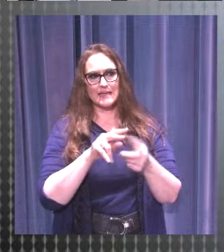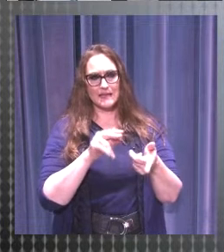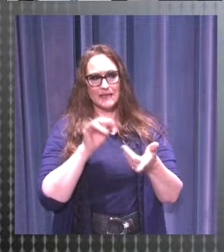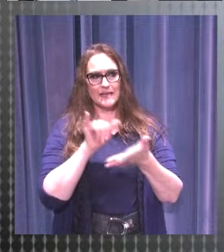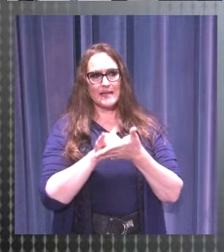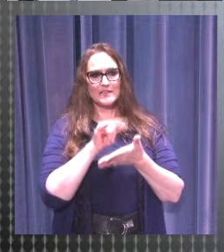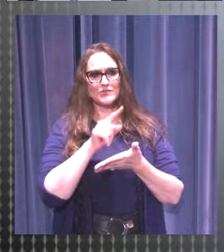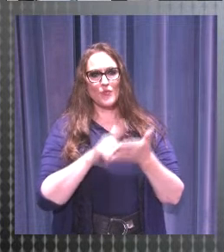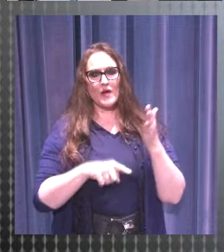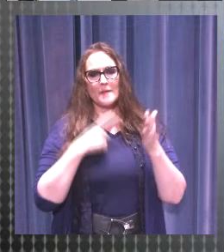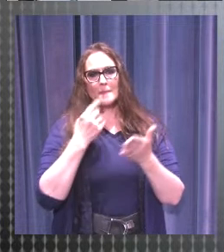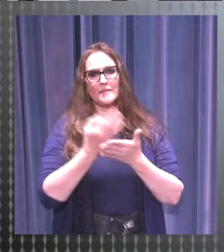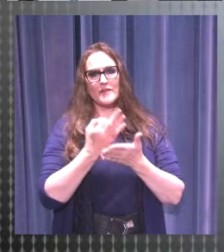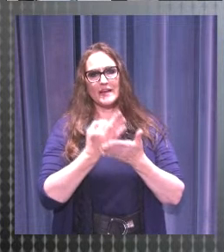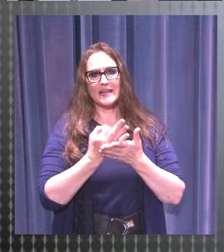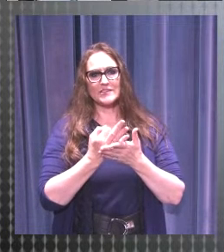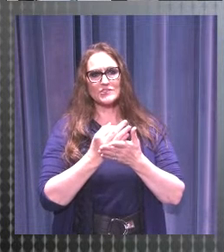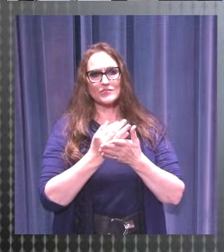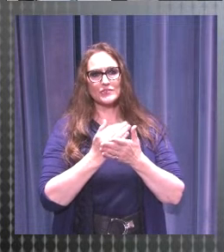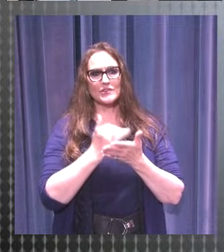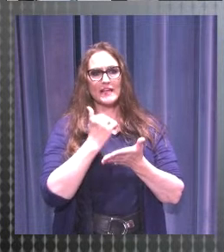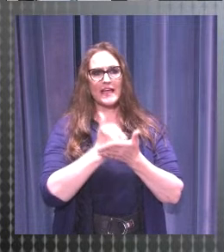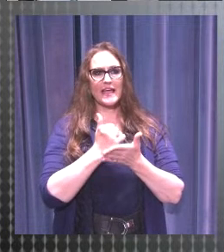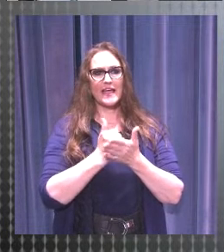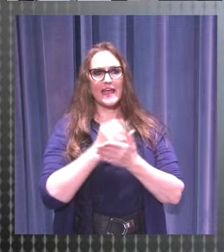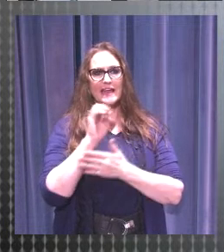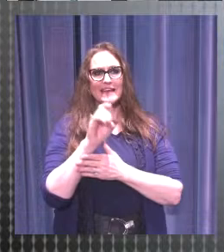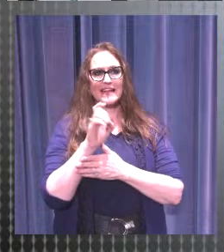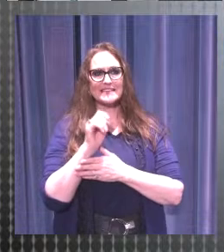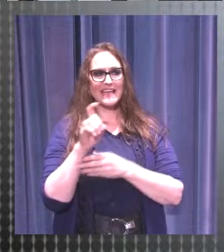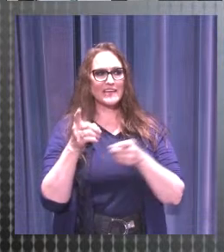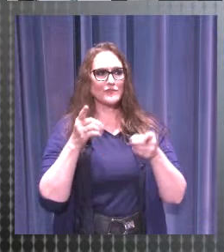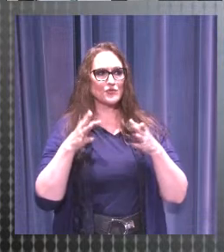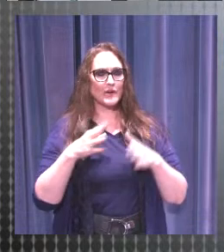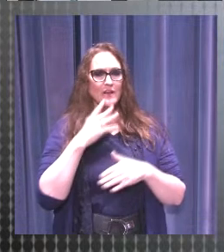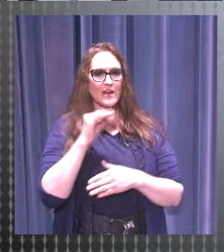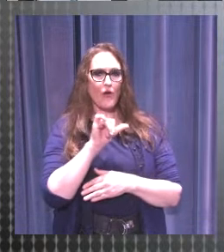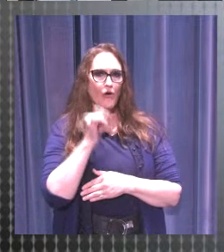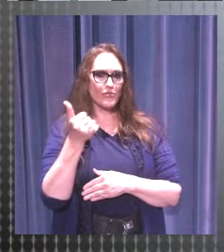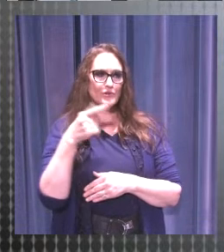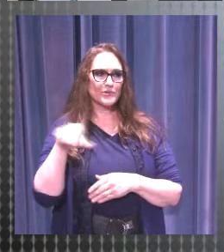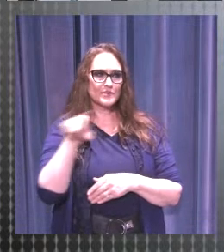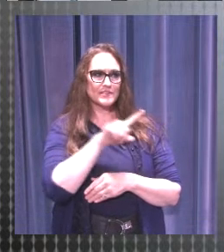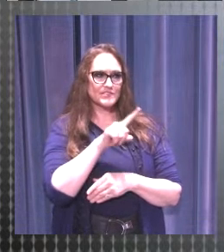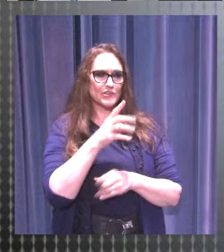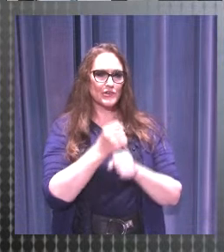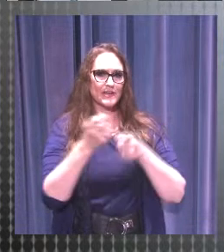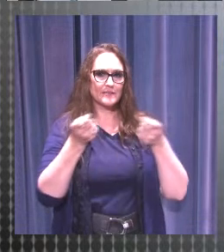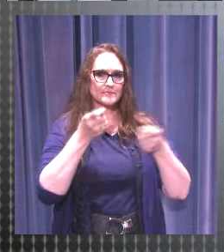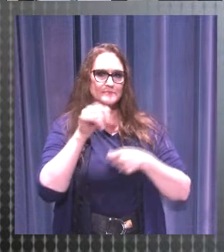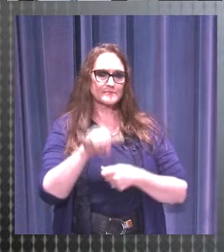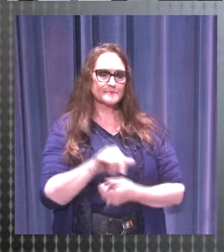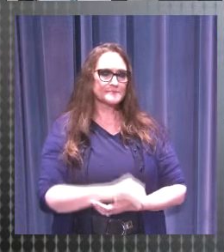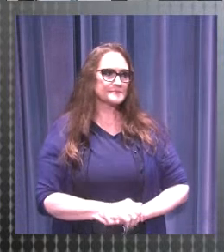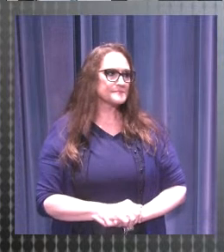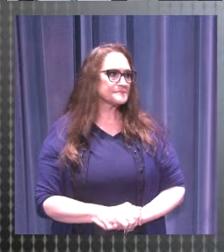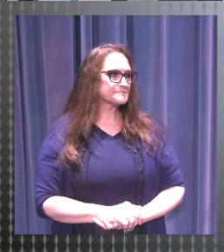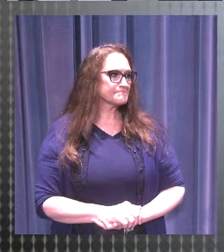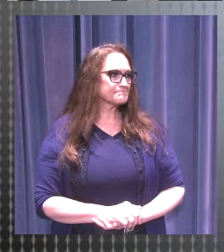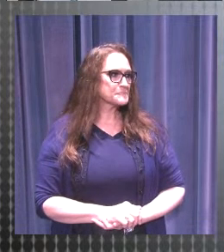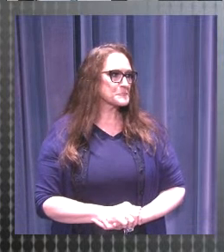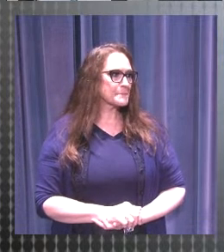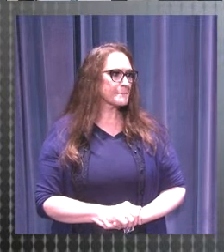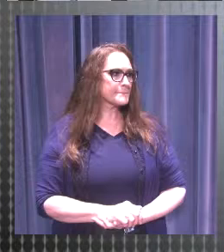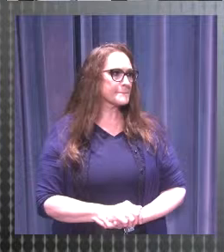what our financial aid executive director and others are getting a handle on. Where, you